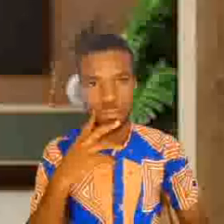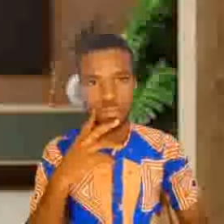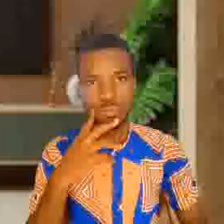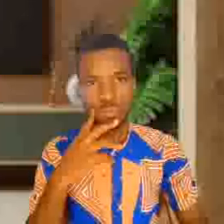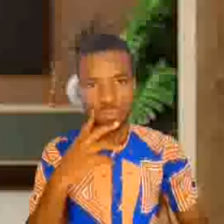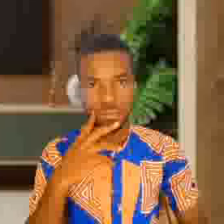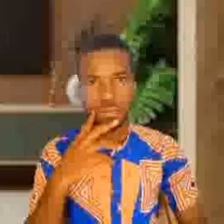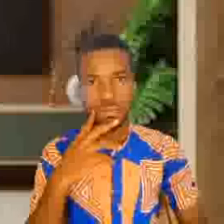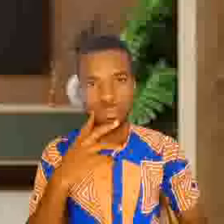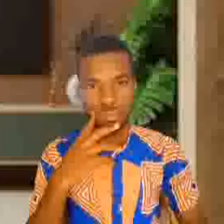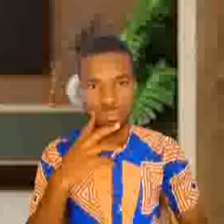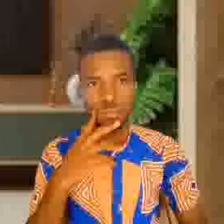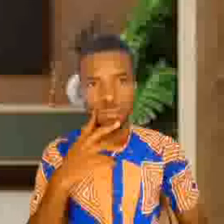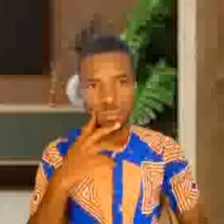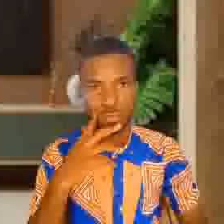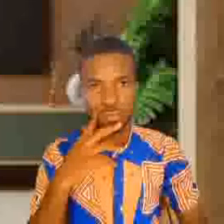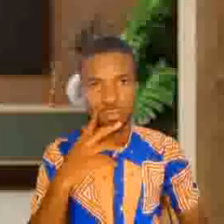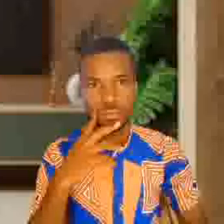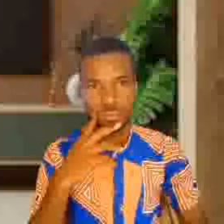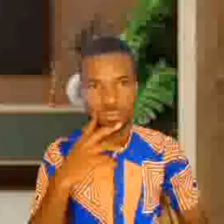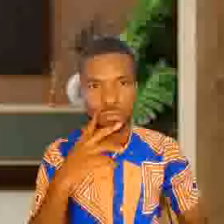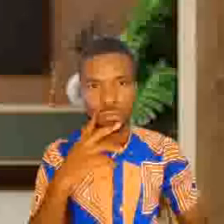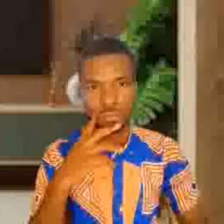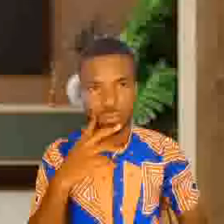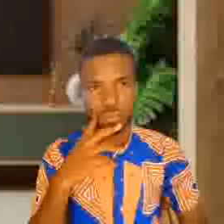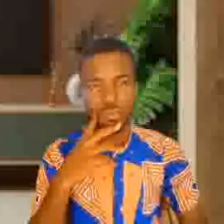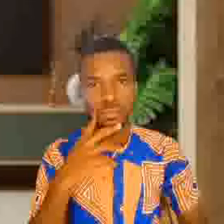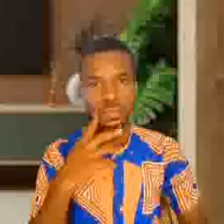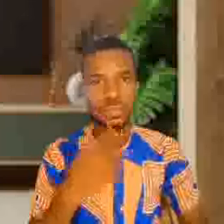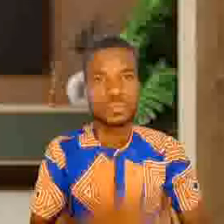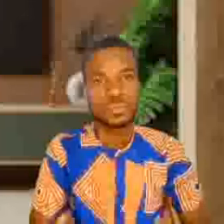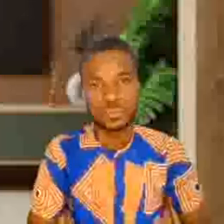as an acquaintance. He comes as a king.